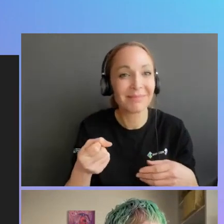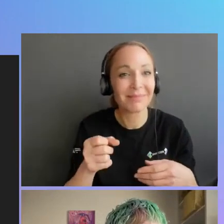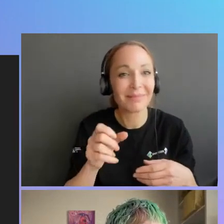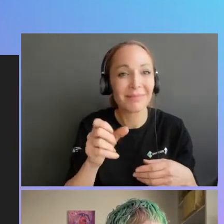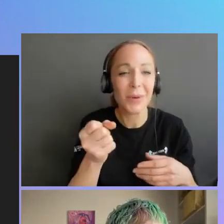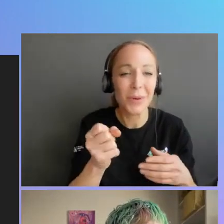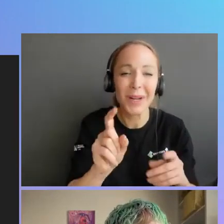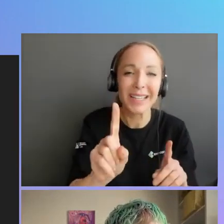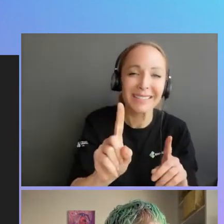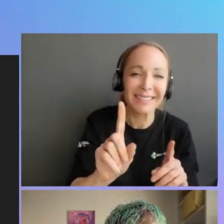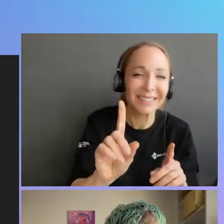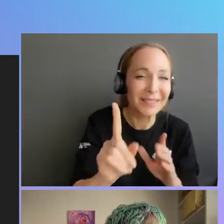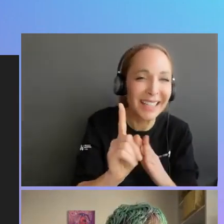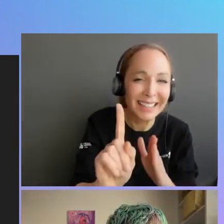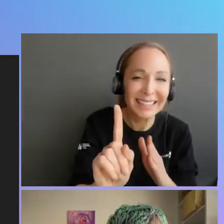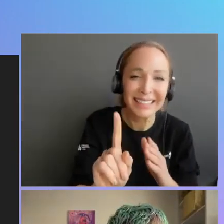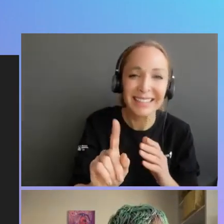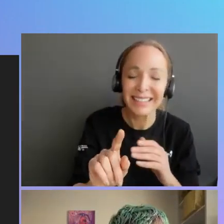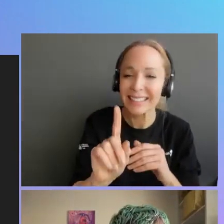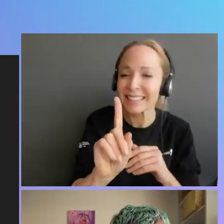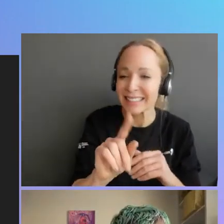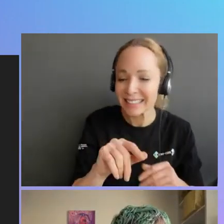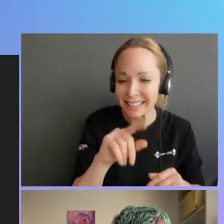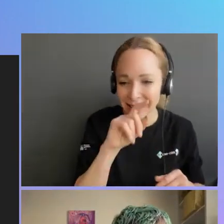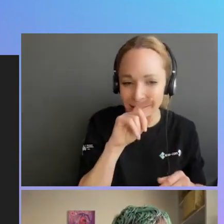Give me a second here.